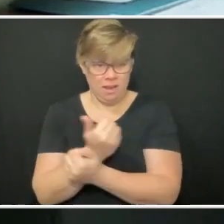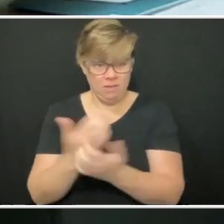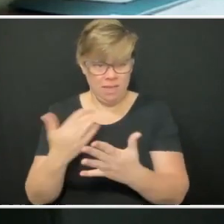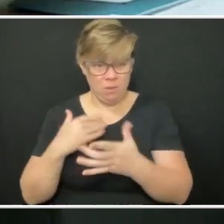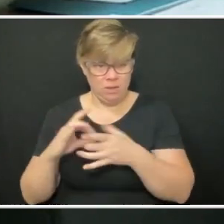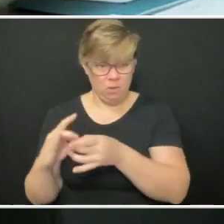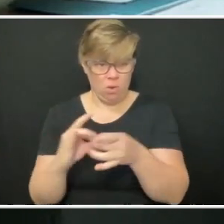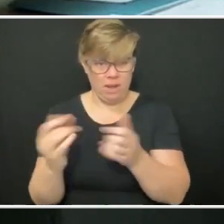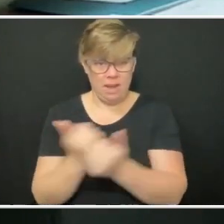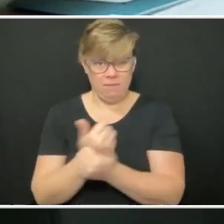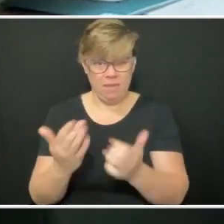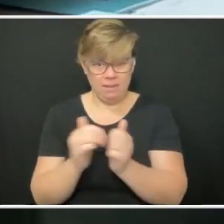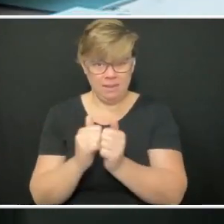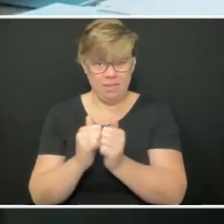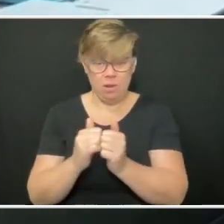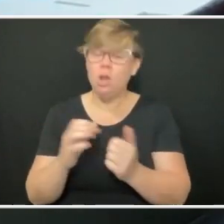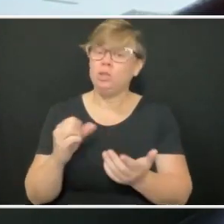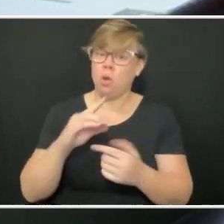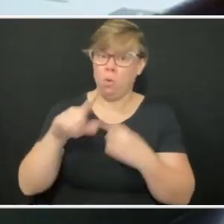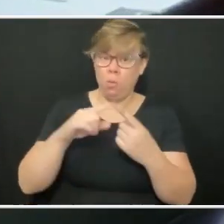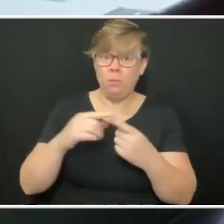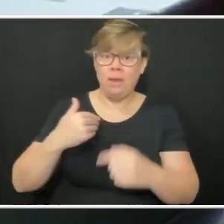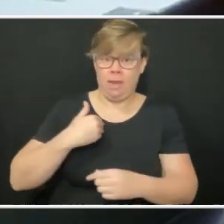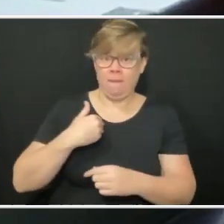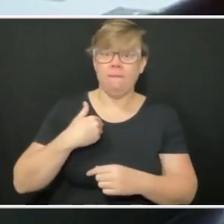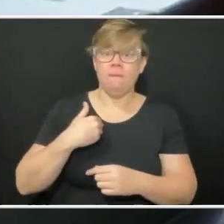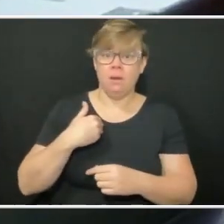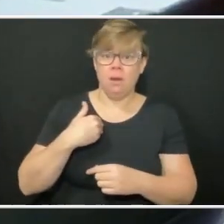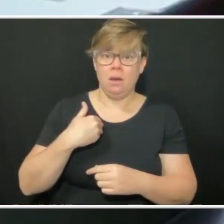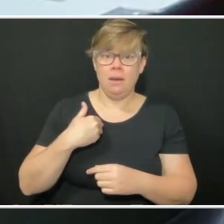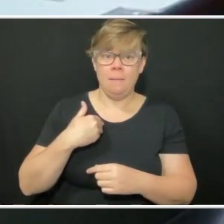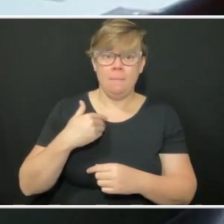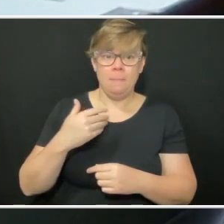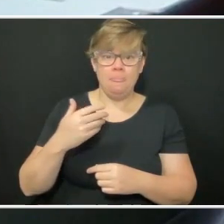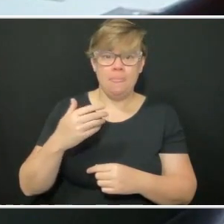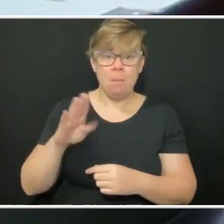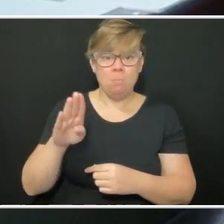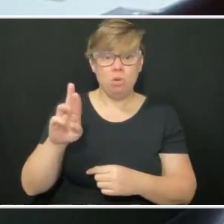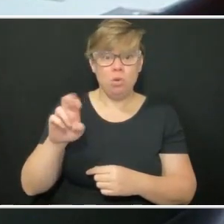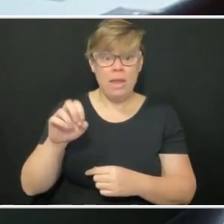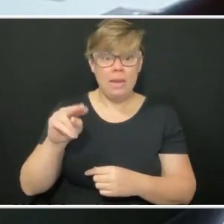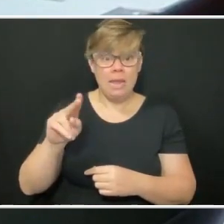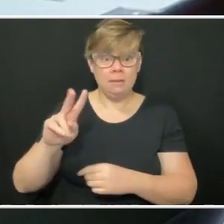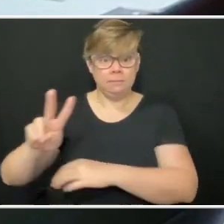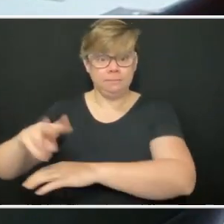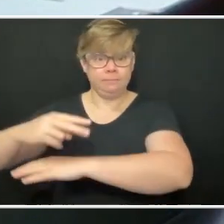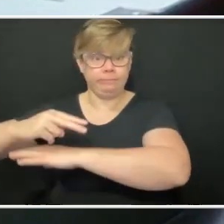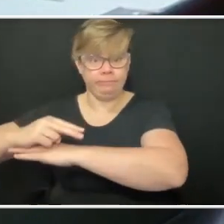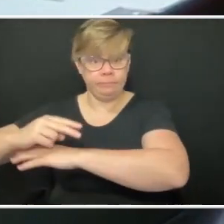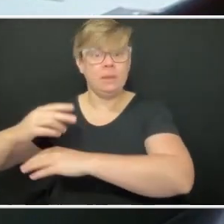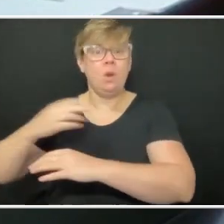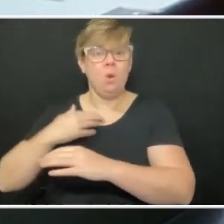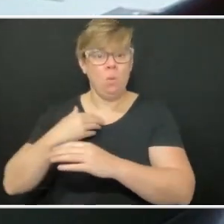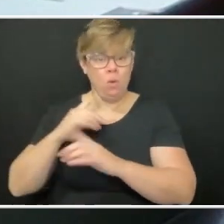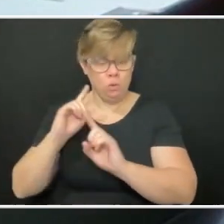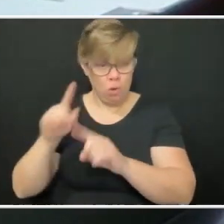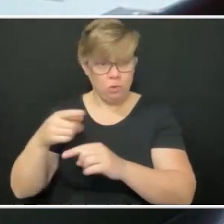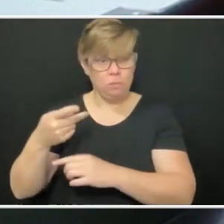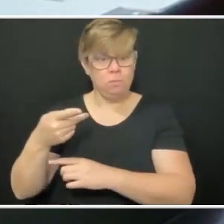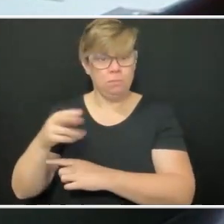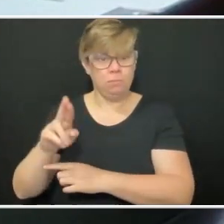together. So once we have, Brendon down, we'll kind of meet him in the pre-op. We'll go over